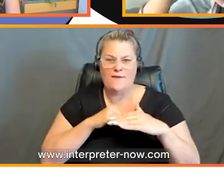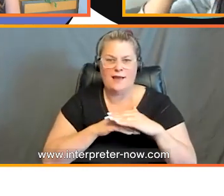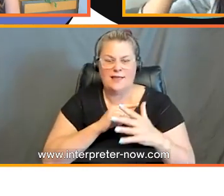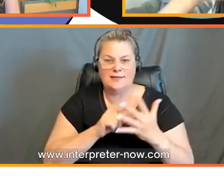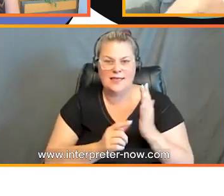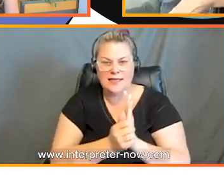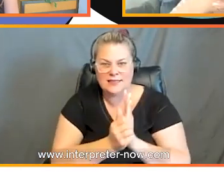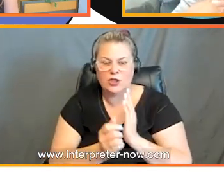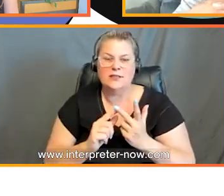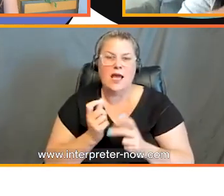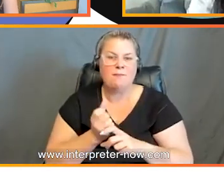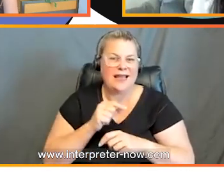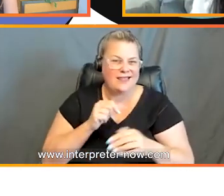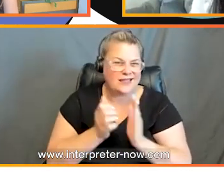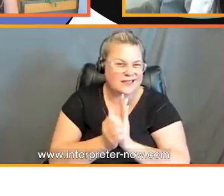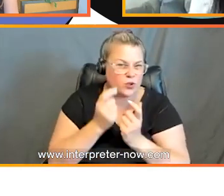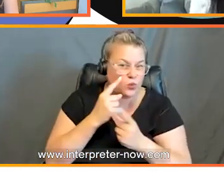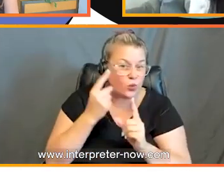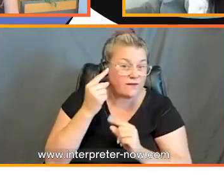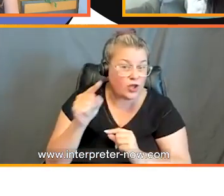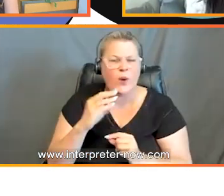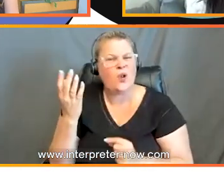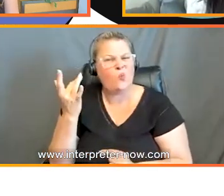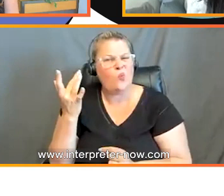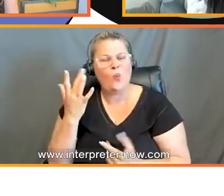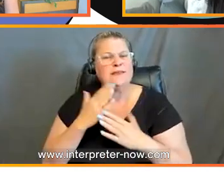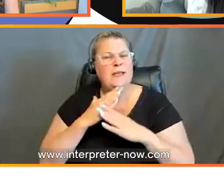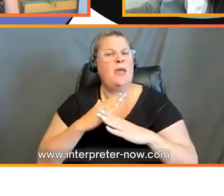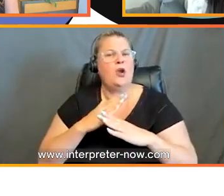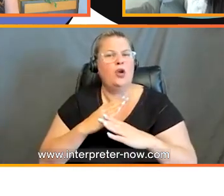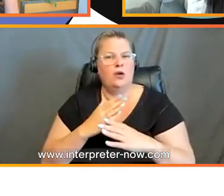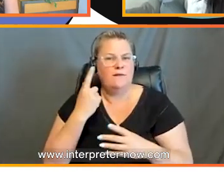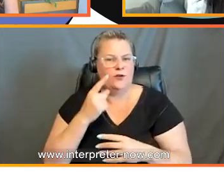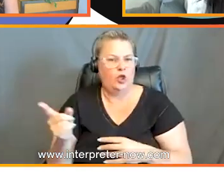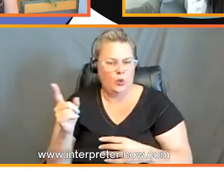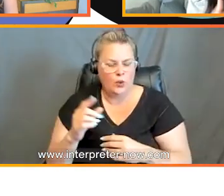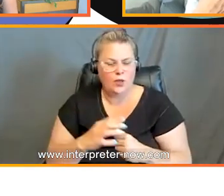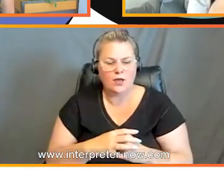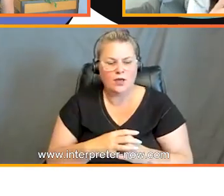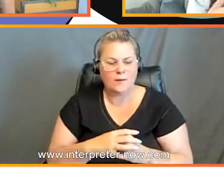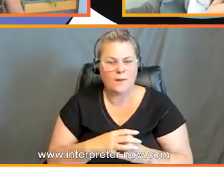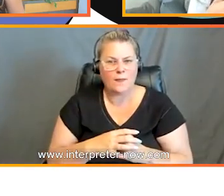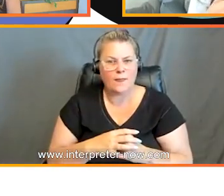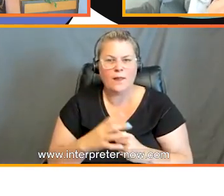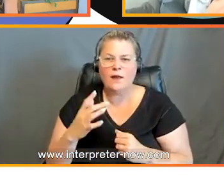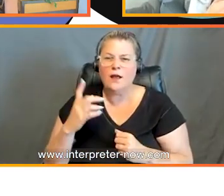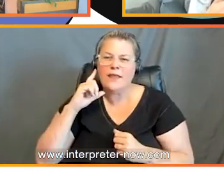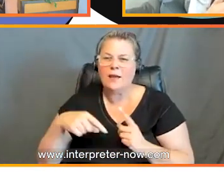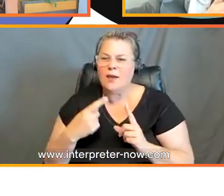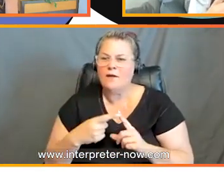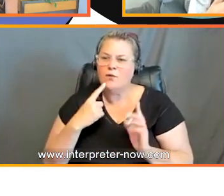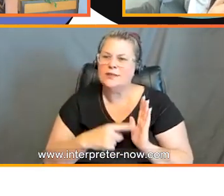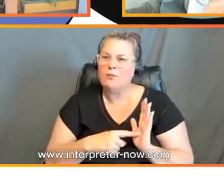and what's the barrier, the block for you? And like, I think about, for example, when we hear about leaders who don't practice empathy